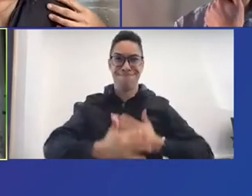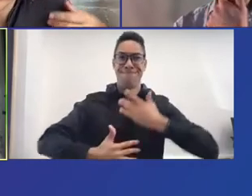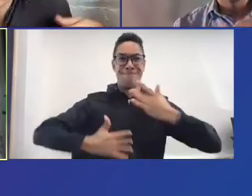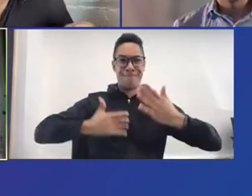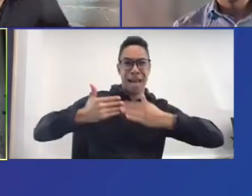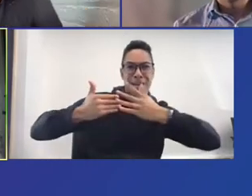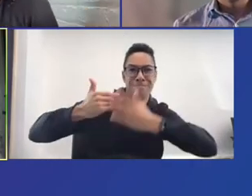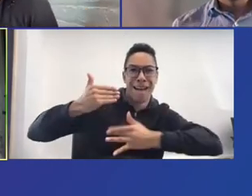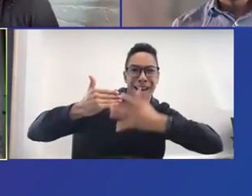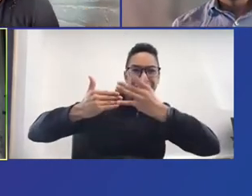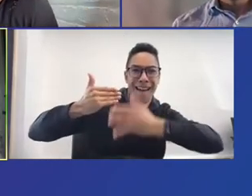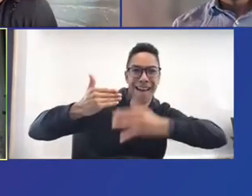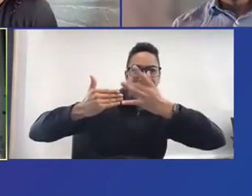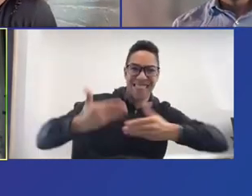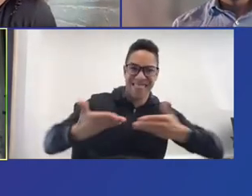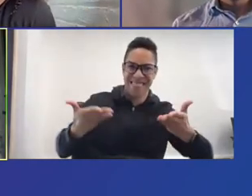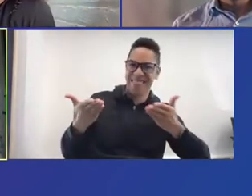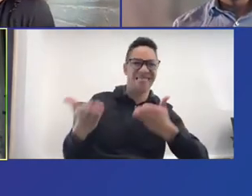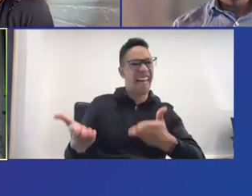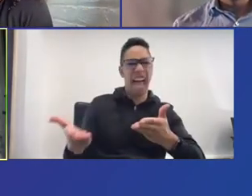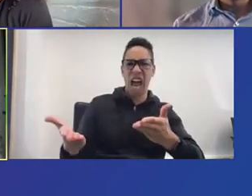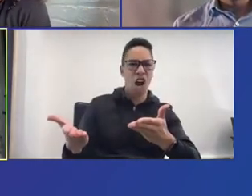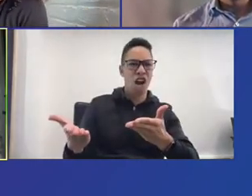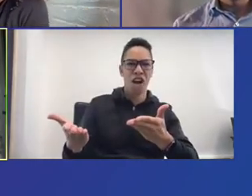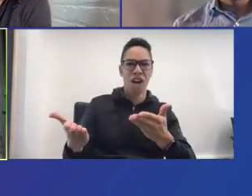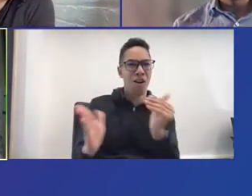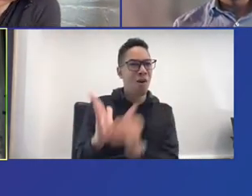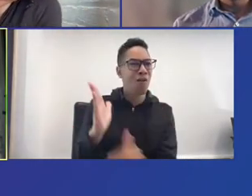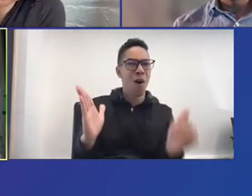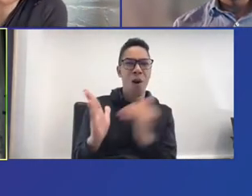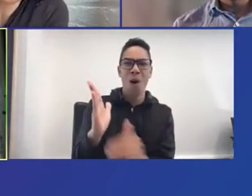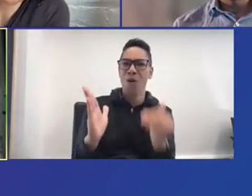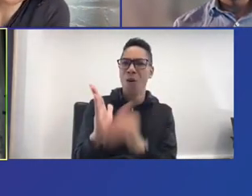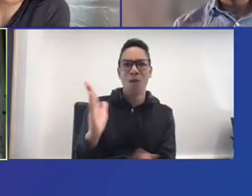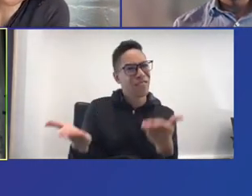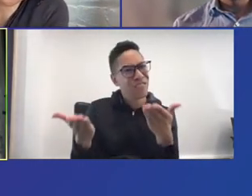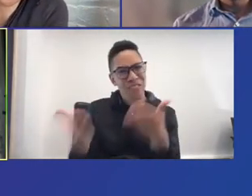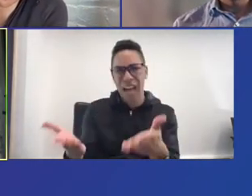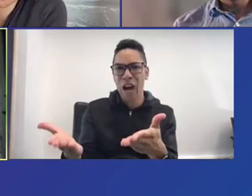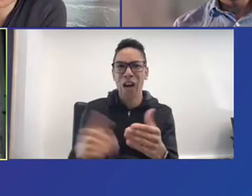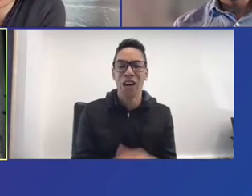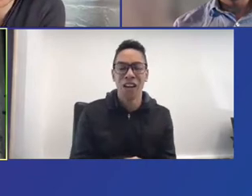blood, right, again and again,